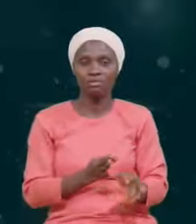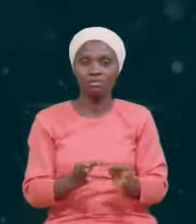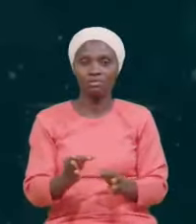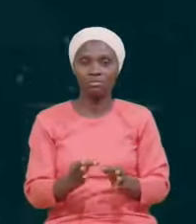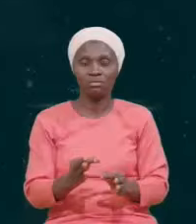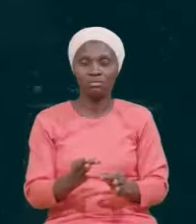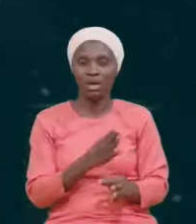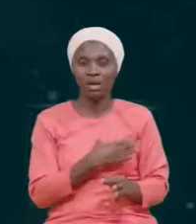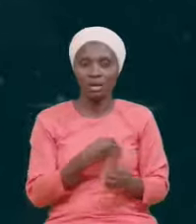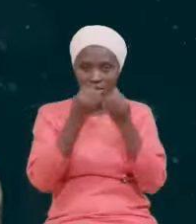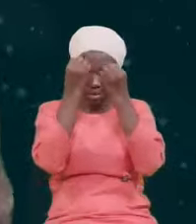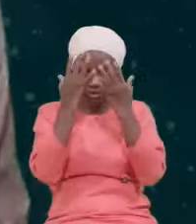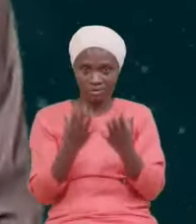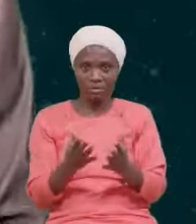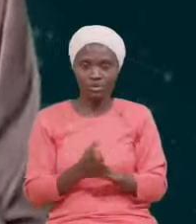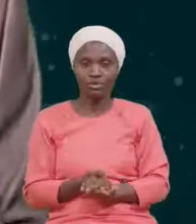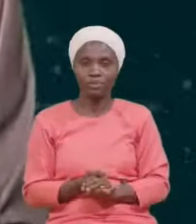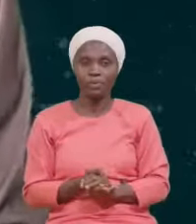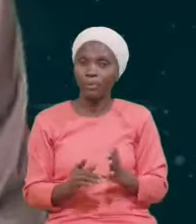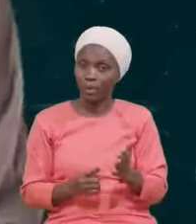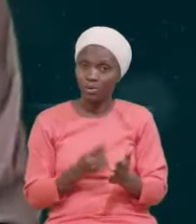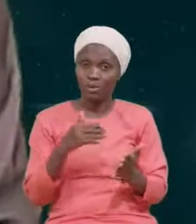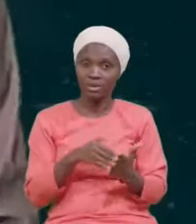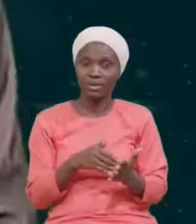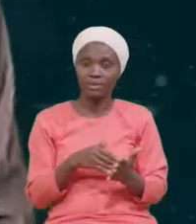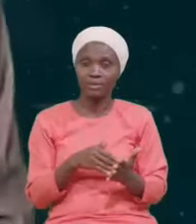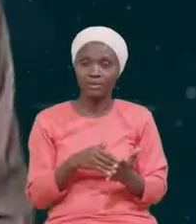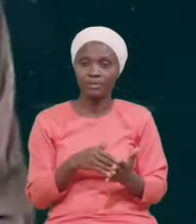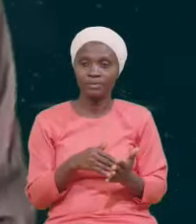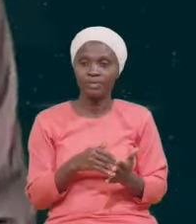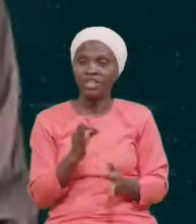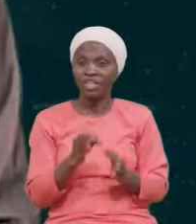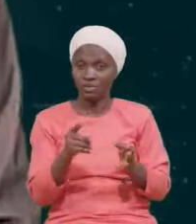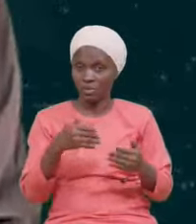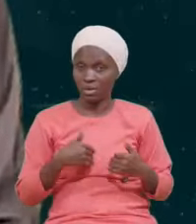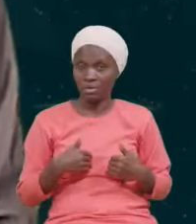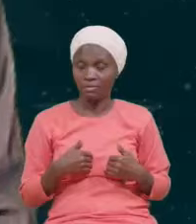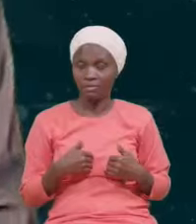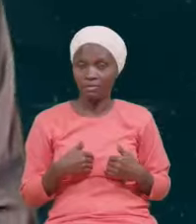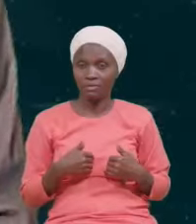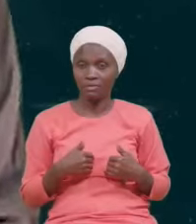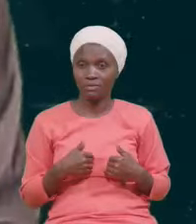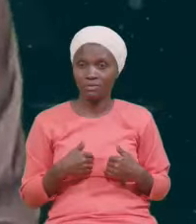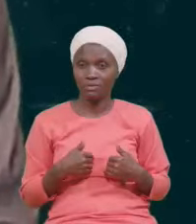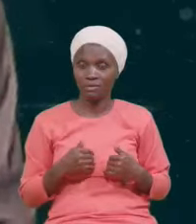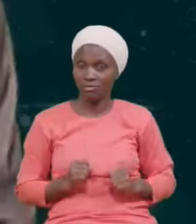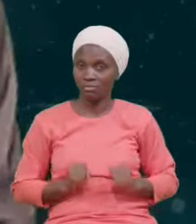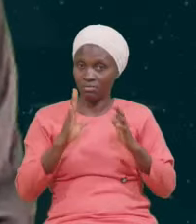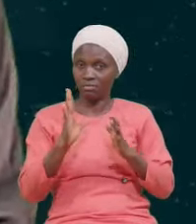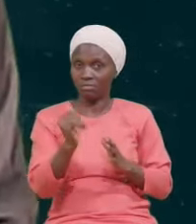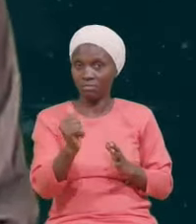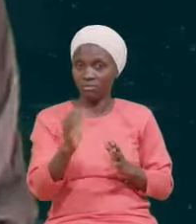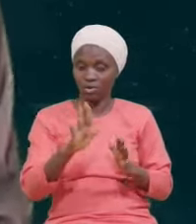those informations. And once again, if you have given your life to the